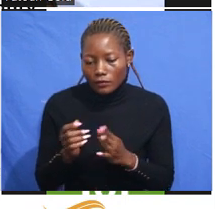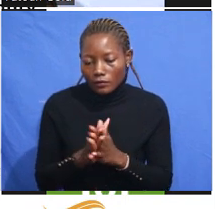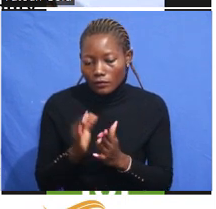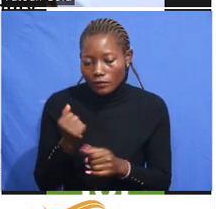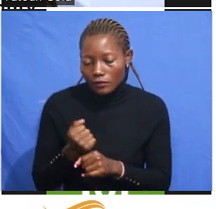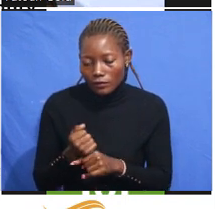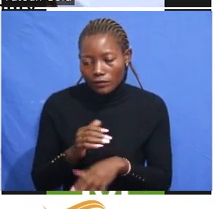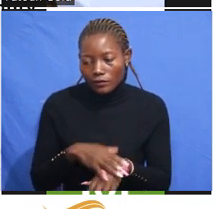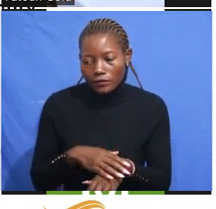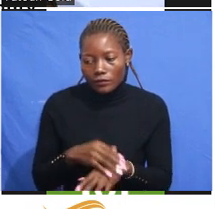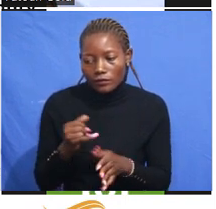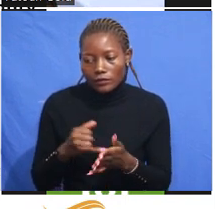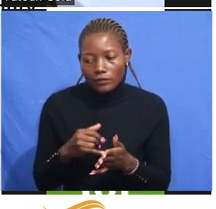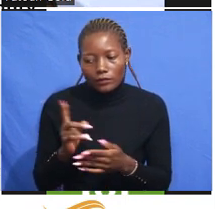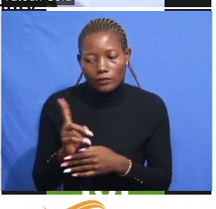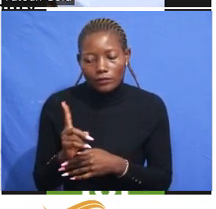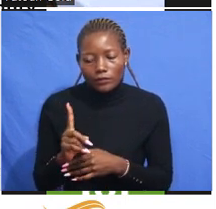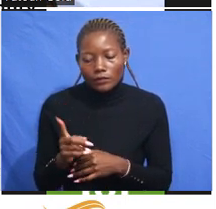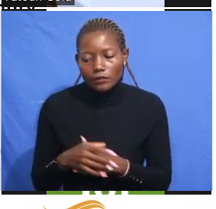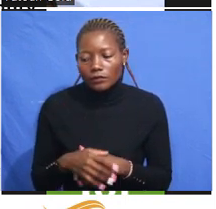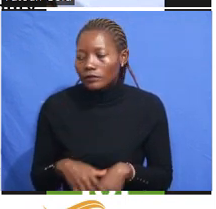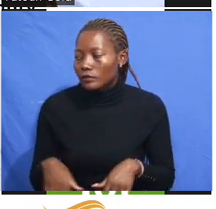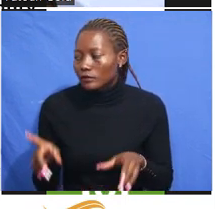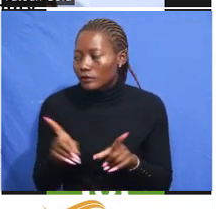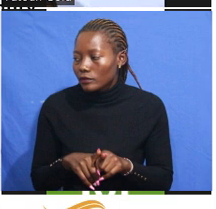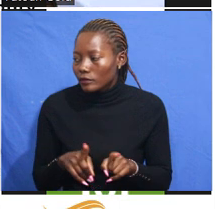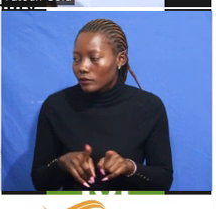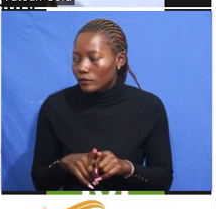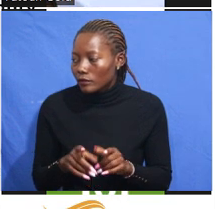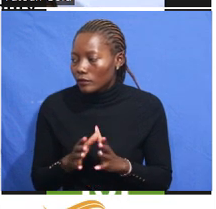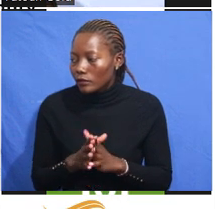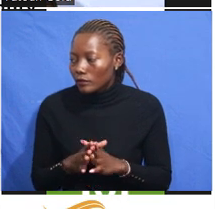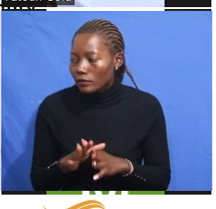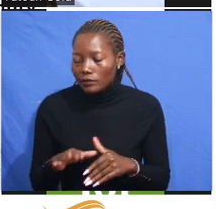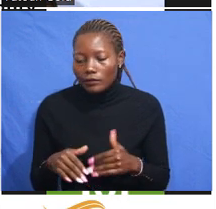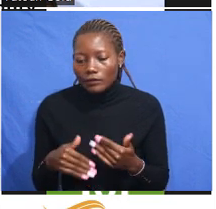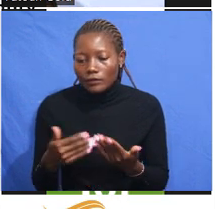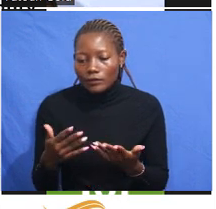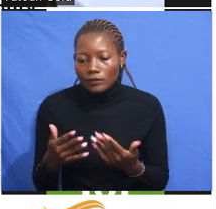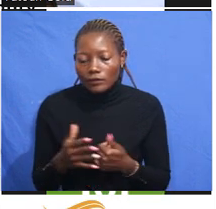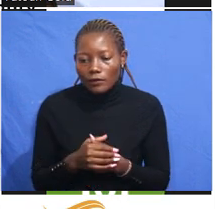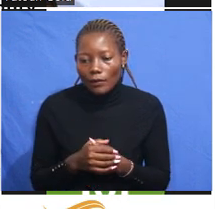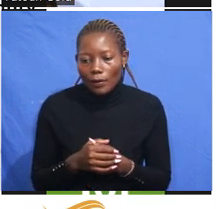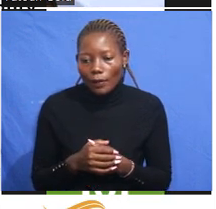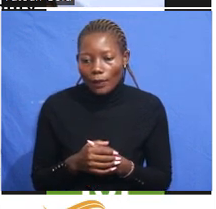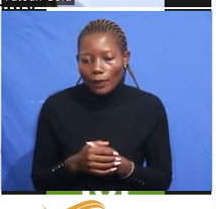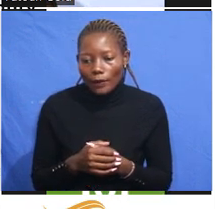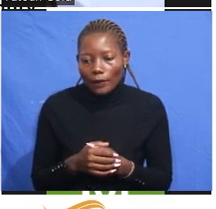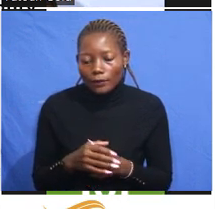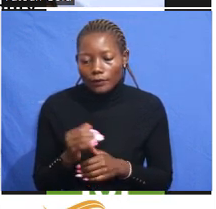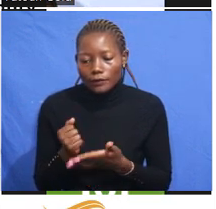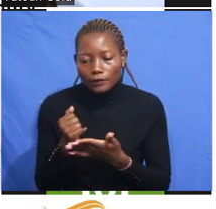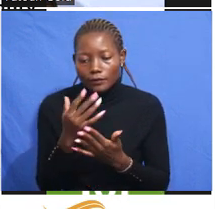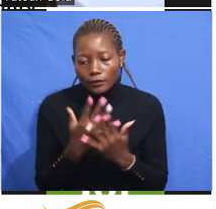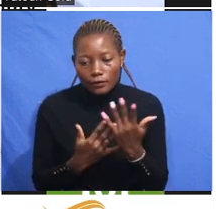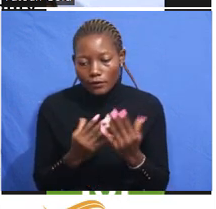size because it is a long-term effect. Also, muscle coordination, also aspects of blood supply.